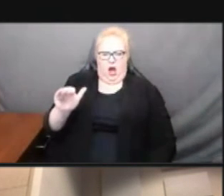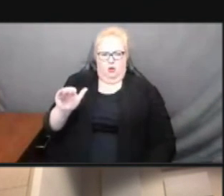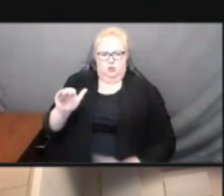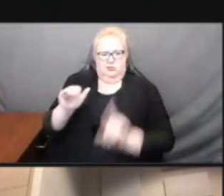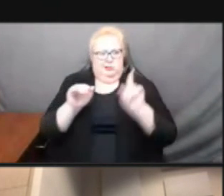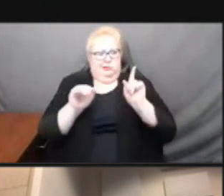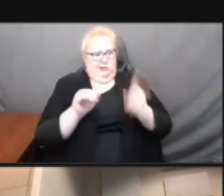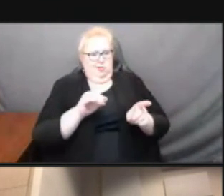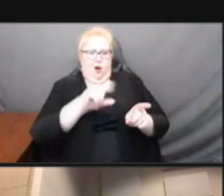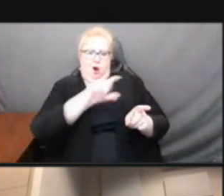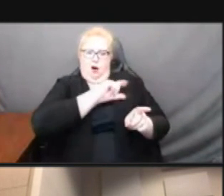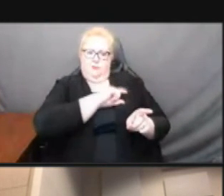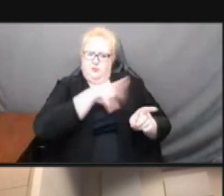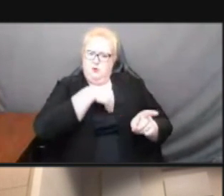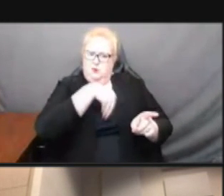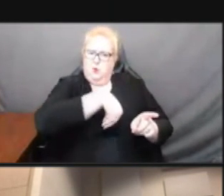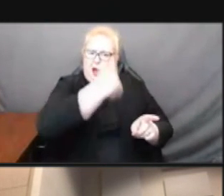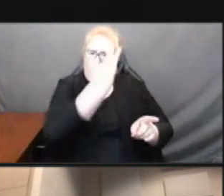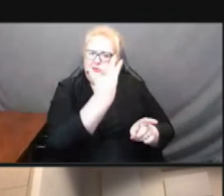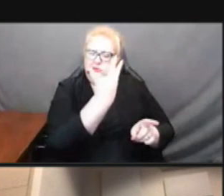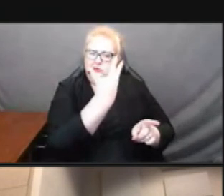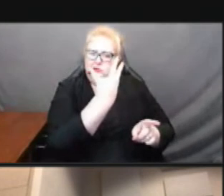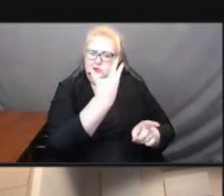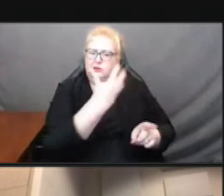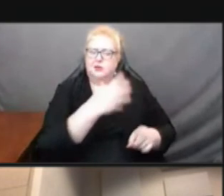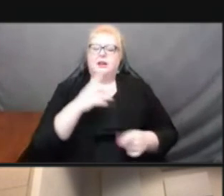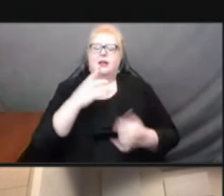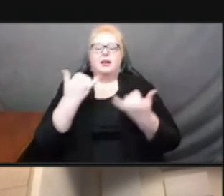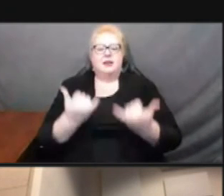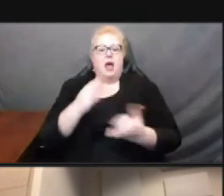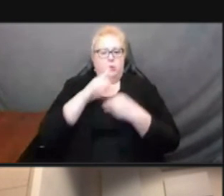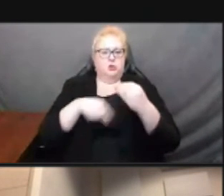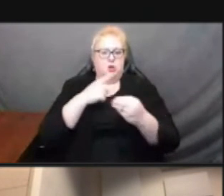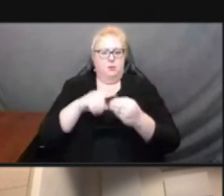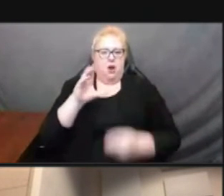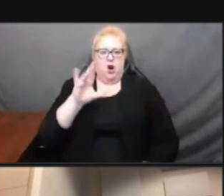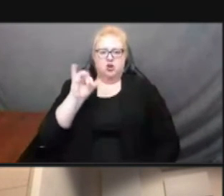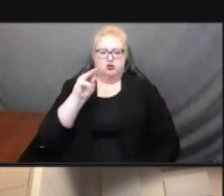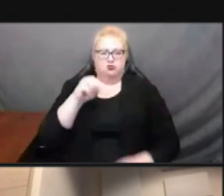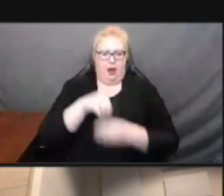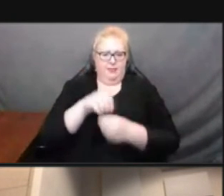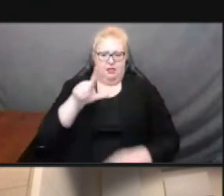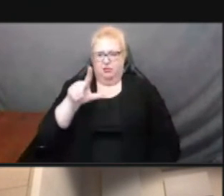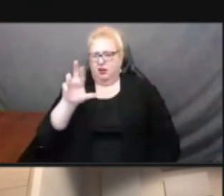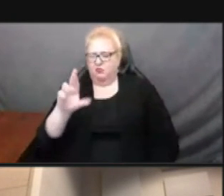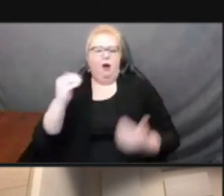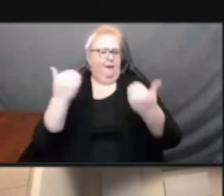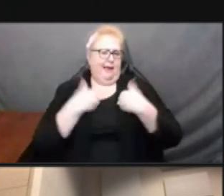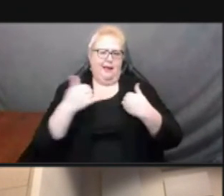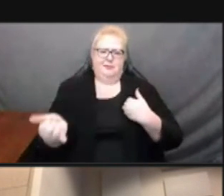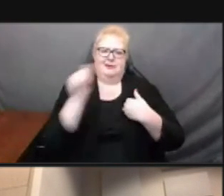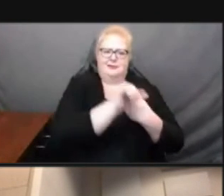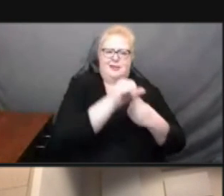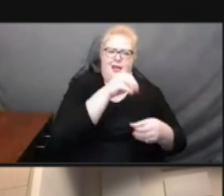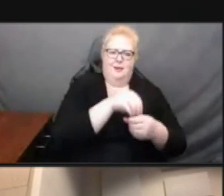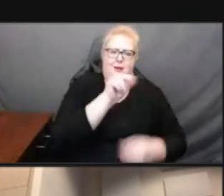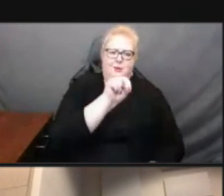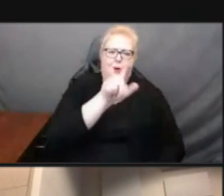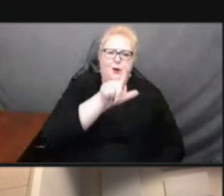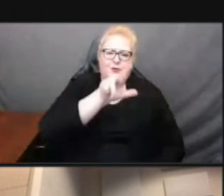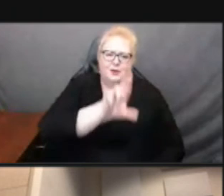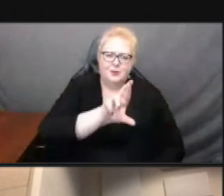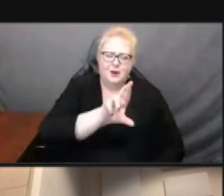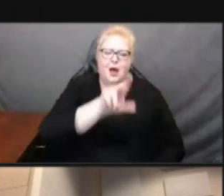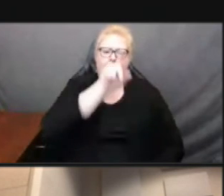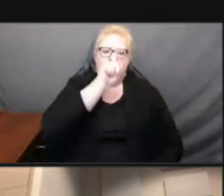officer. Now, you talk about crime in Little Rock. There's crime in North Little Rock. There was a murder